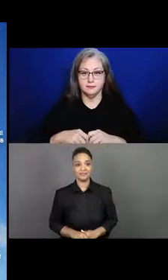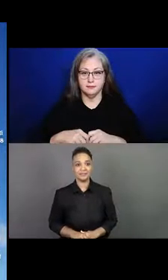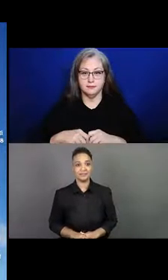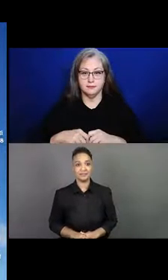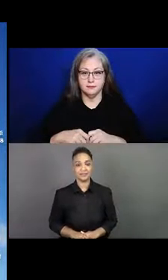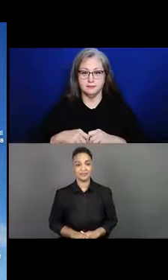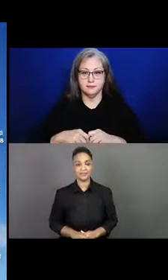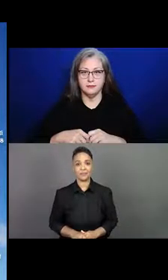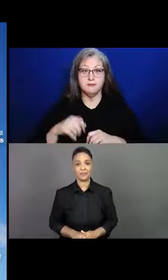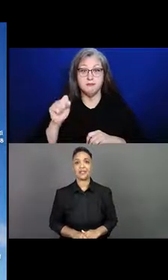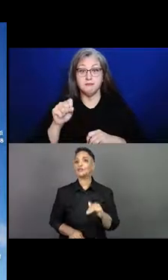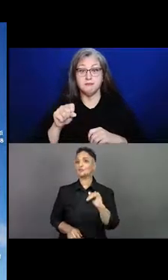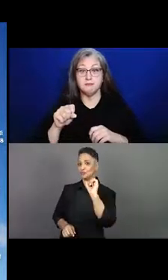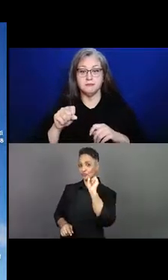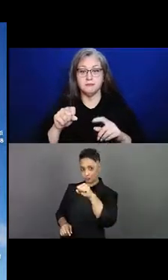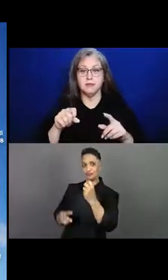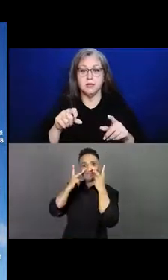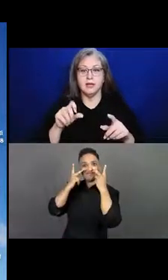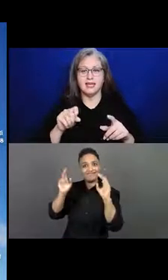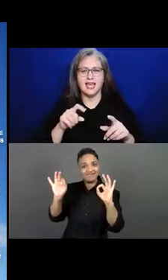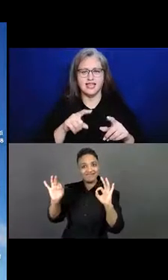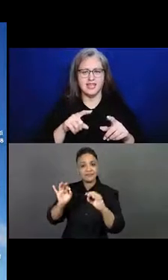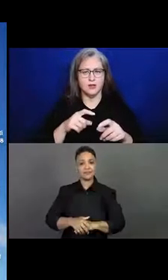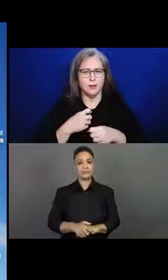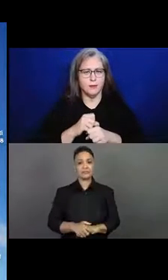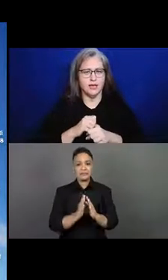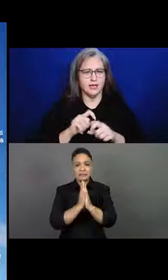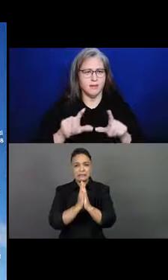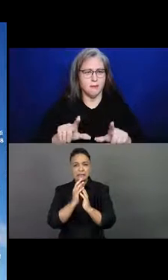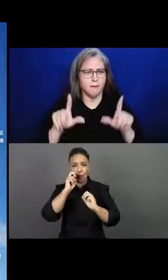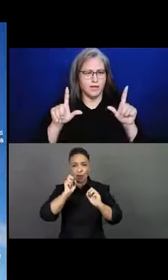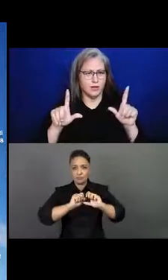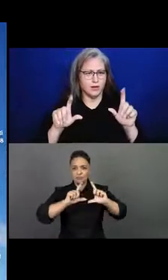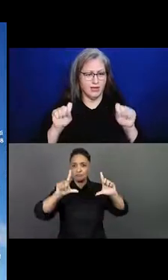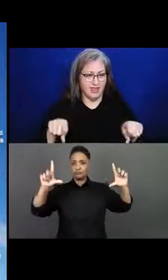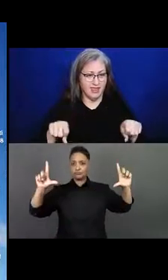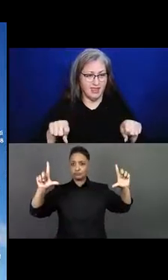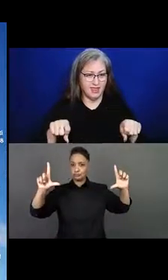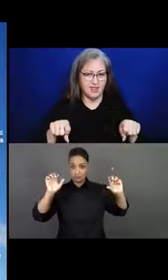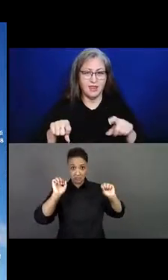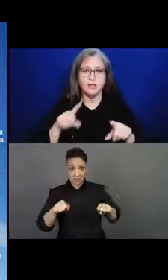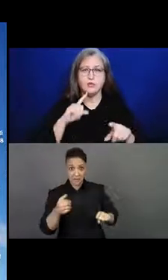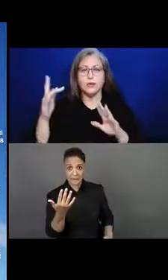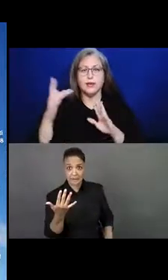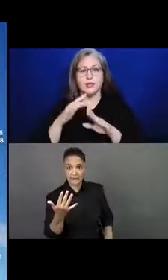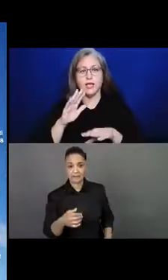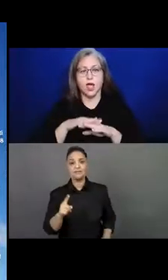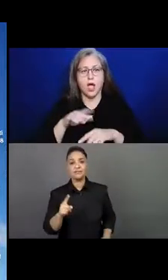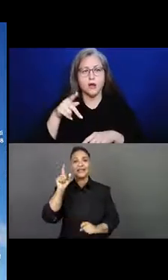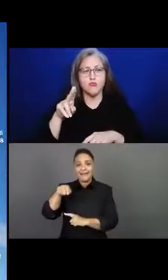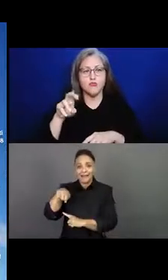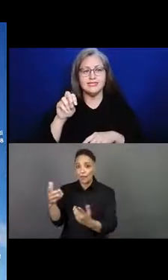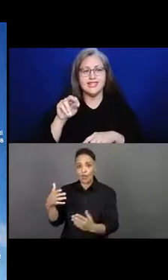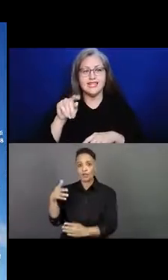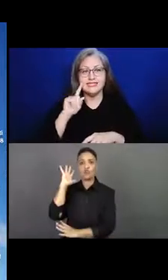Yes, we can see it. Can I make that bigger? Click on present on